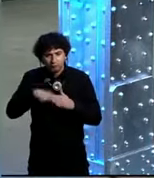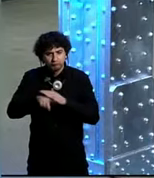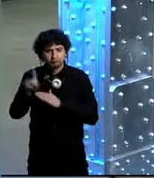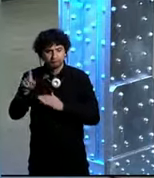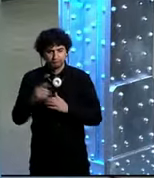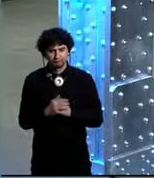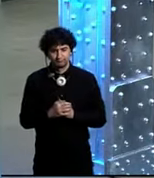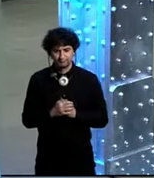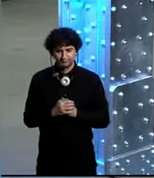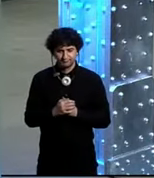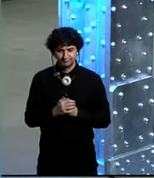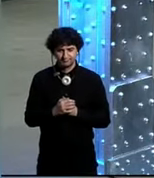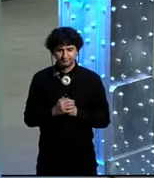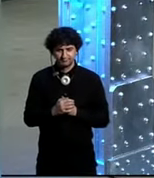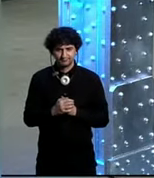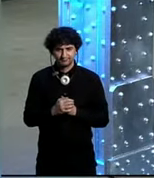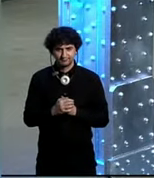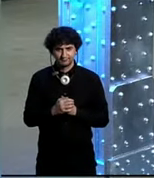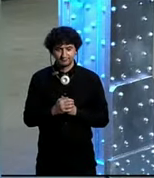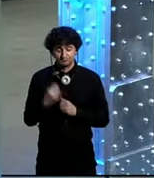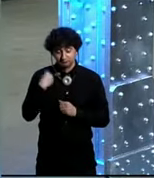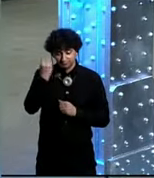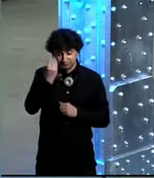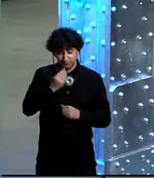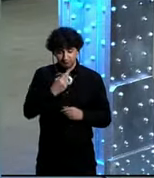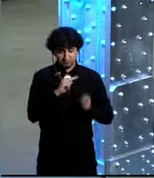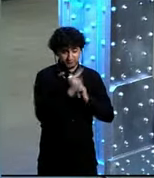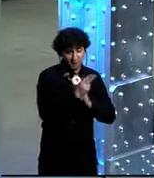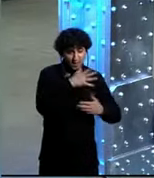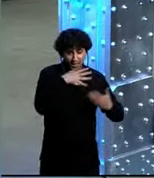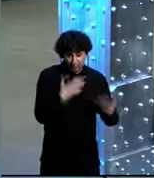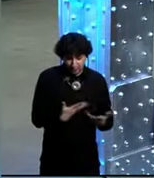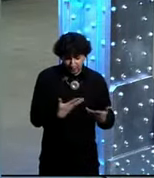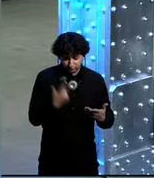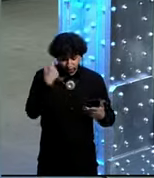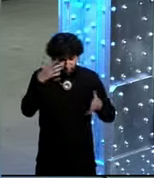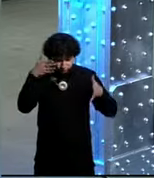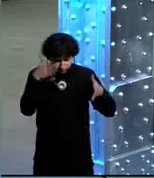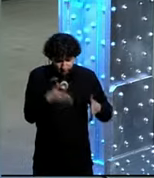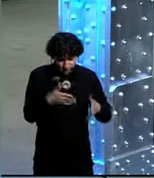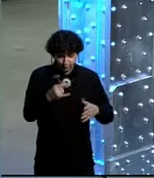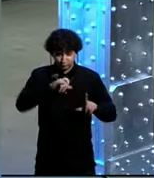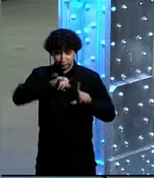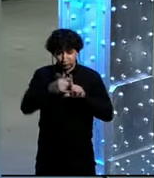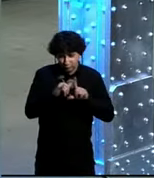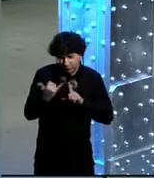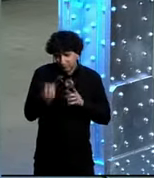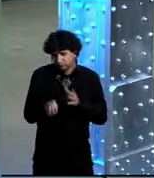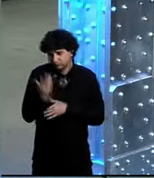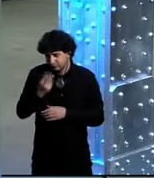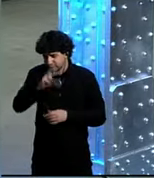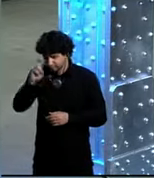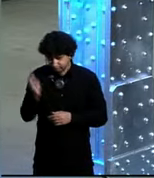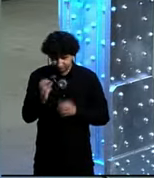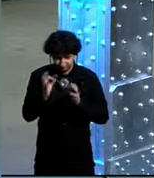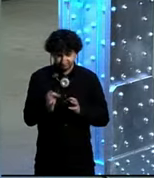be, I mean, right now what they're doing is putting a lot of focus on YouTube creators and people like this who are, in a sense,